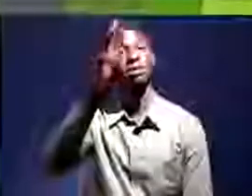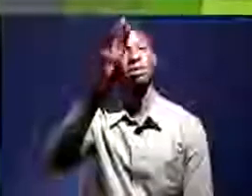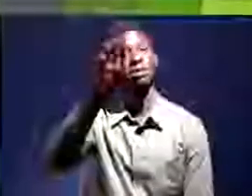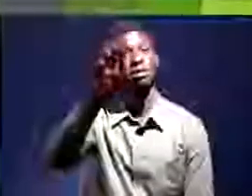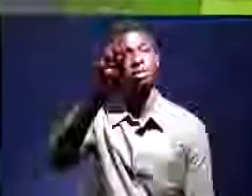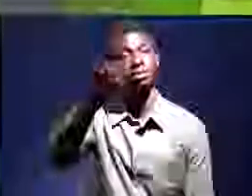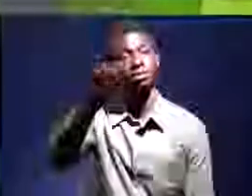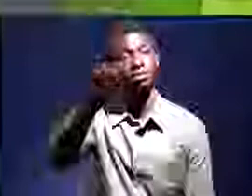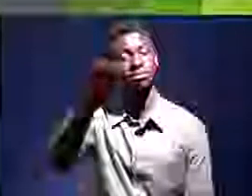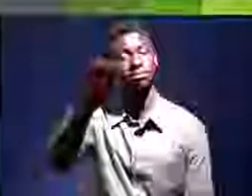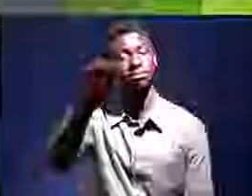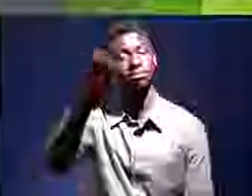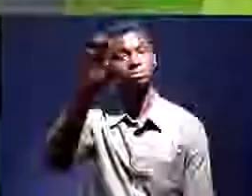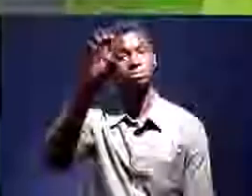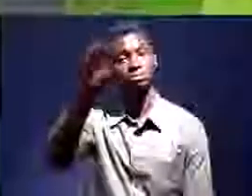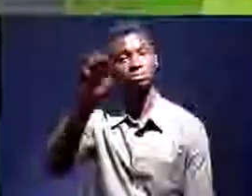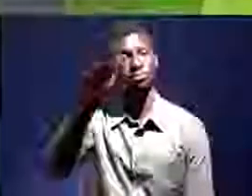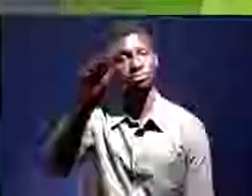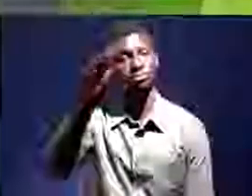at Bariadi.